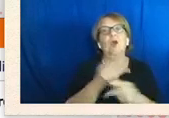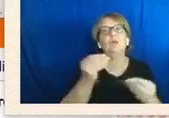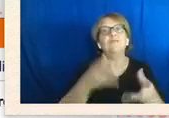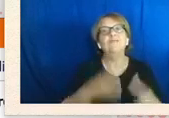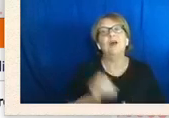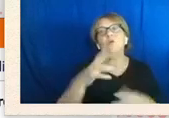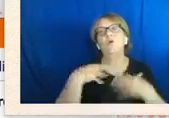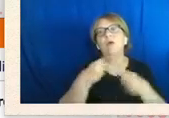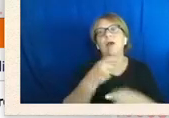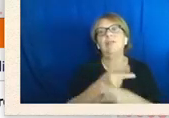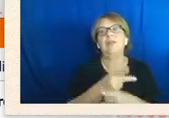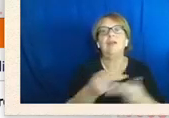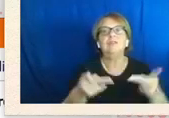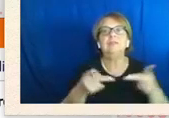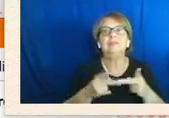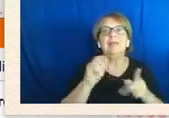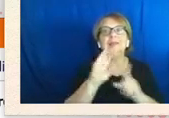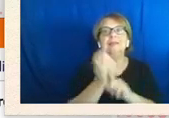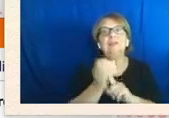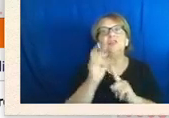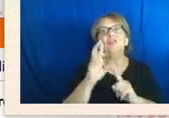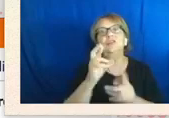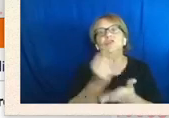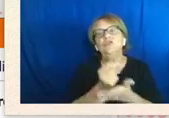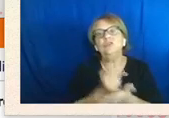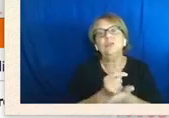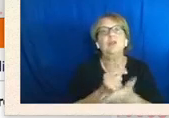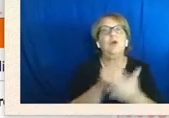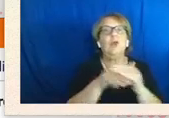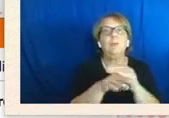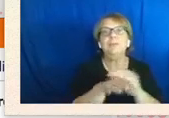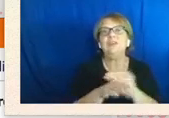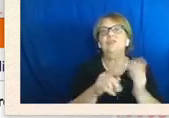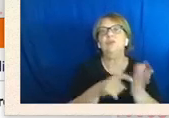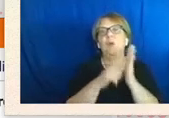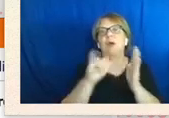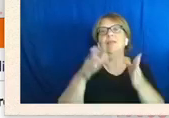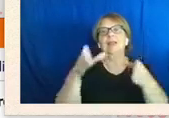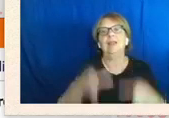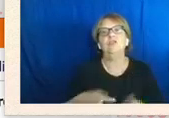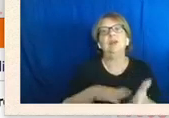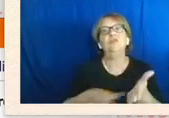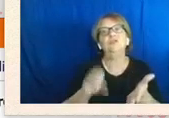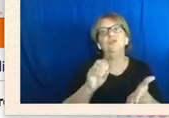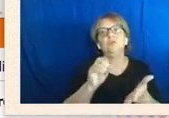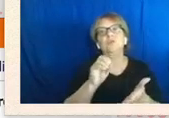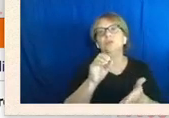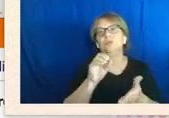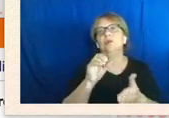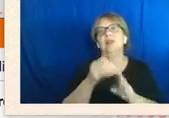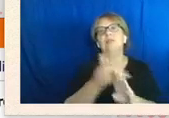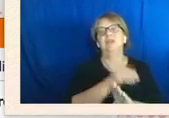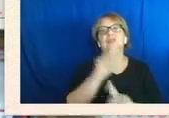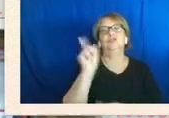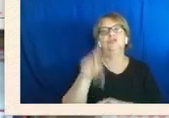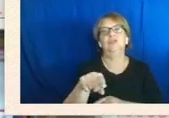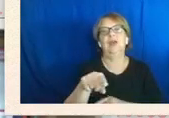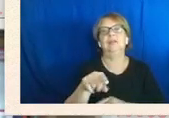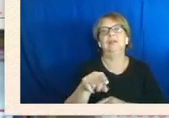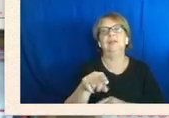a condition of treatment or admission requires an individual to execute or waive an advance directive. So we have little teeth put